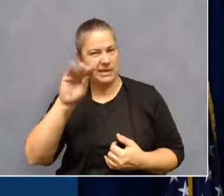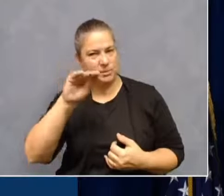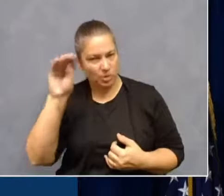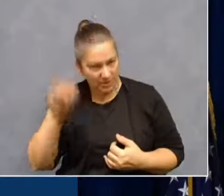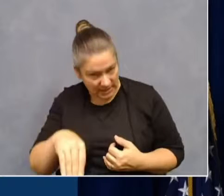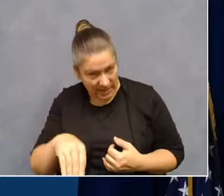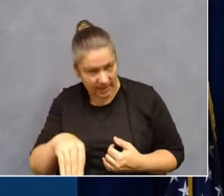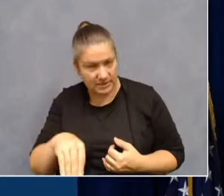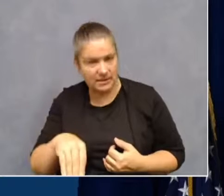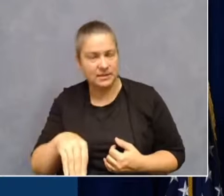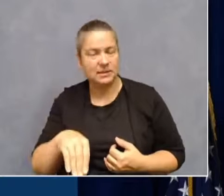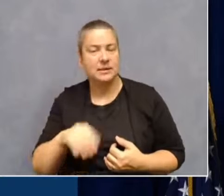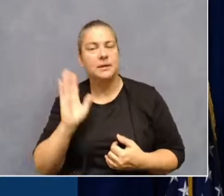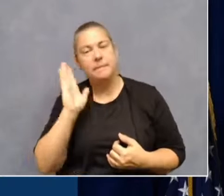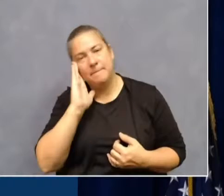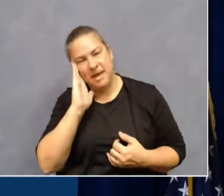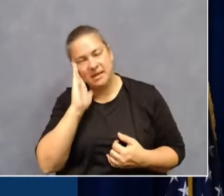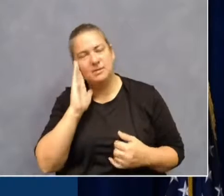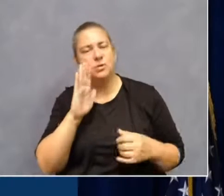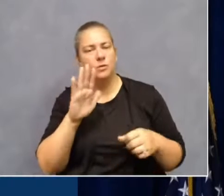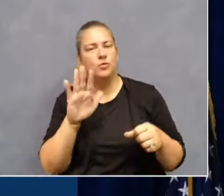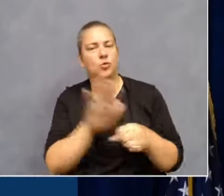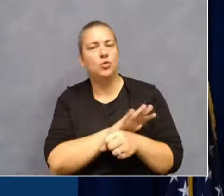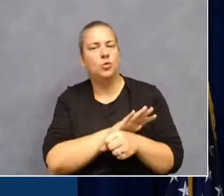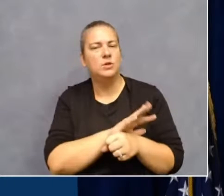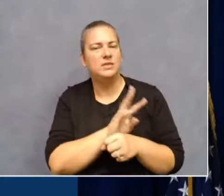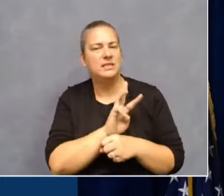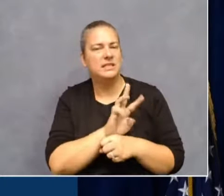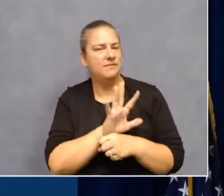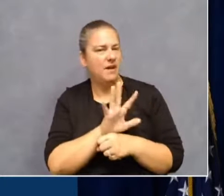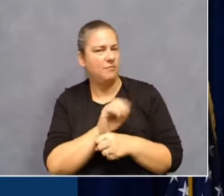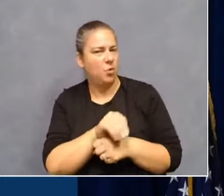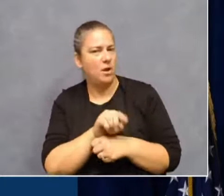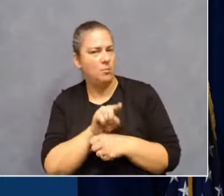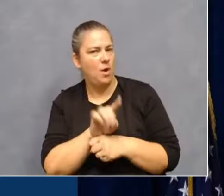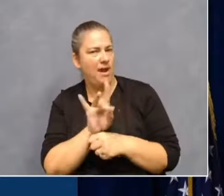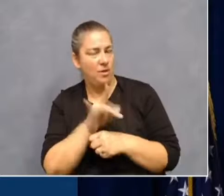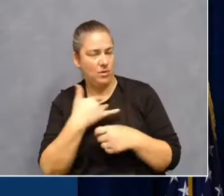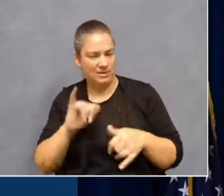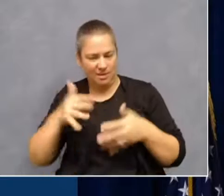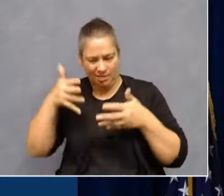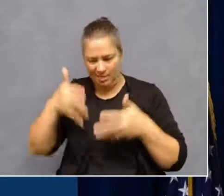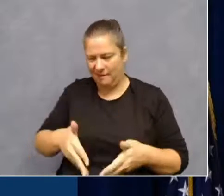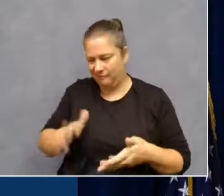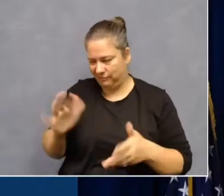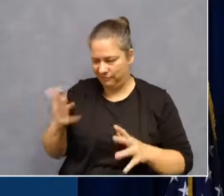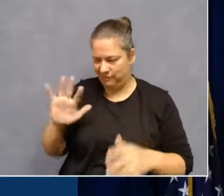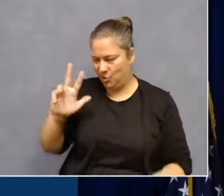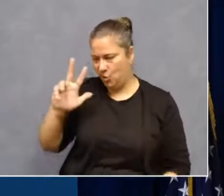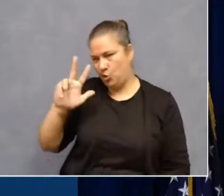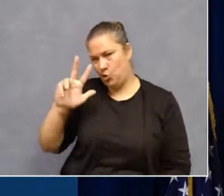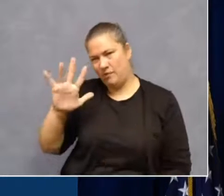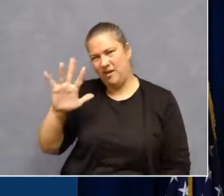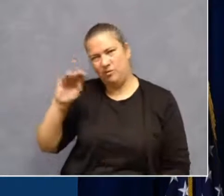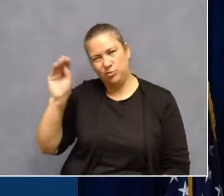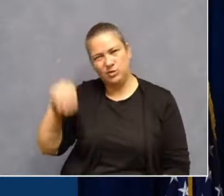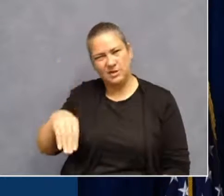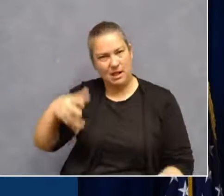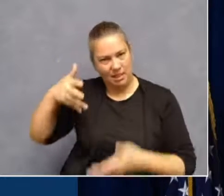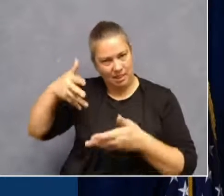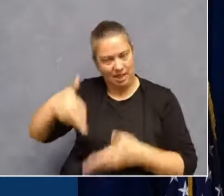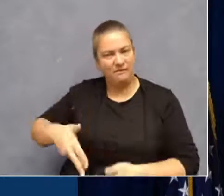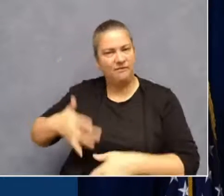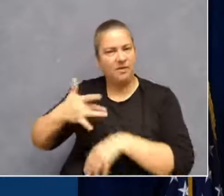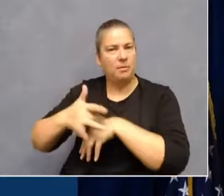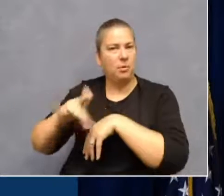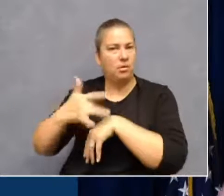inpatient beds, hospital beds currently filled. So we still have just about 35% that are open. That is